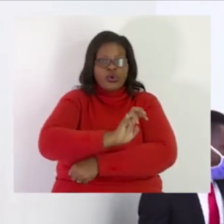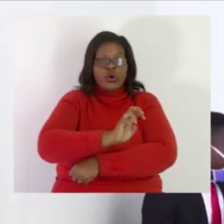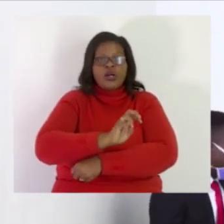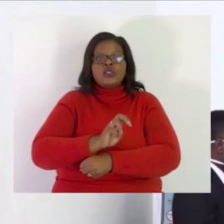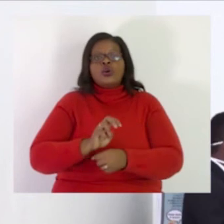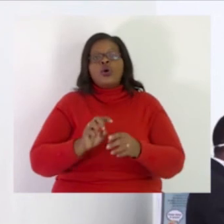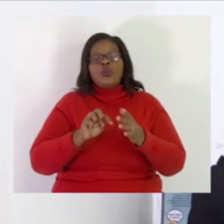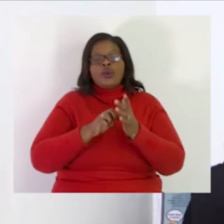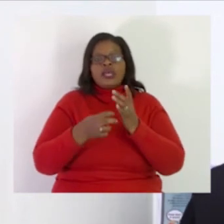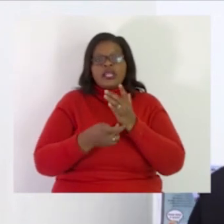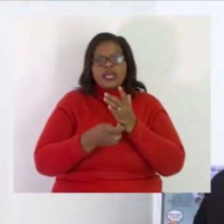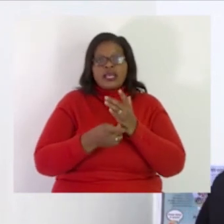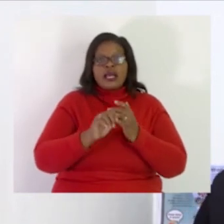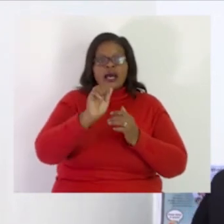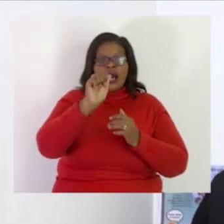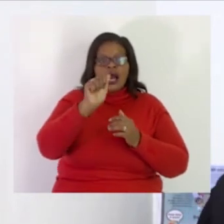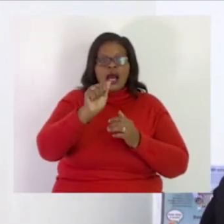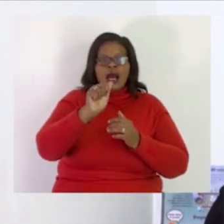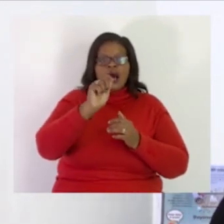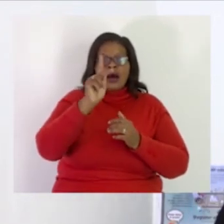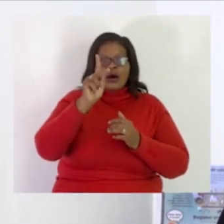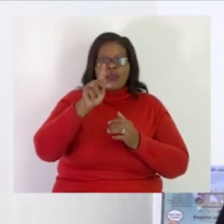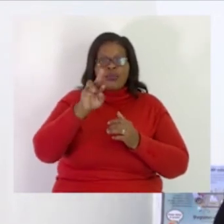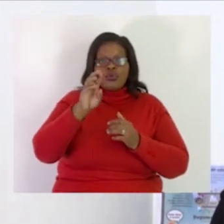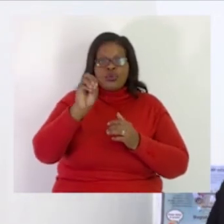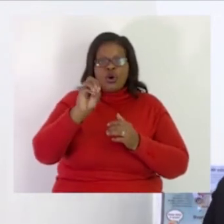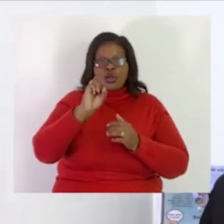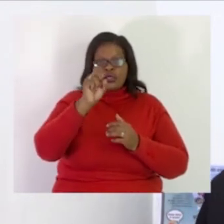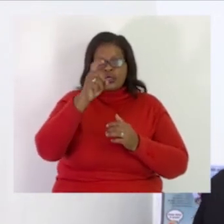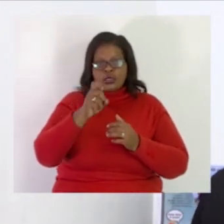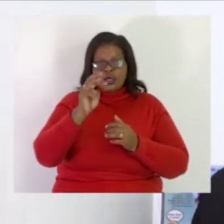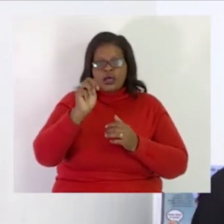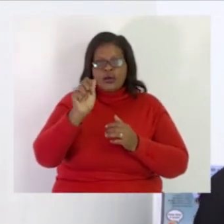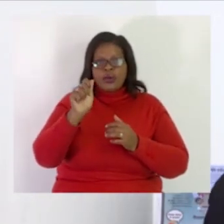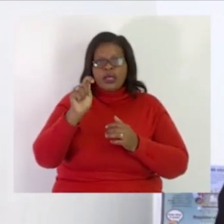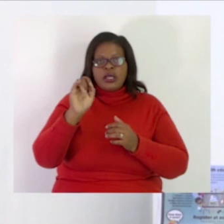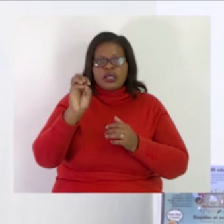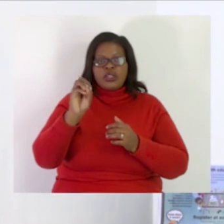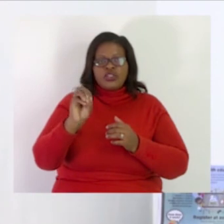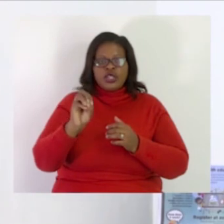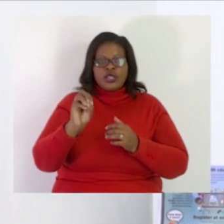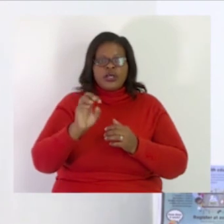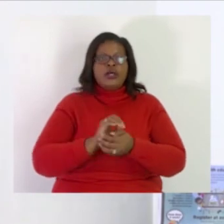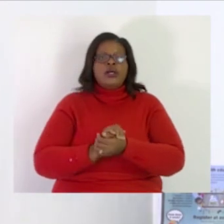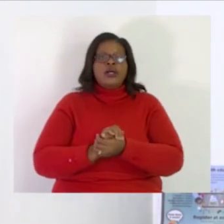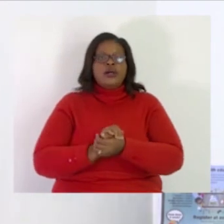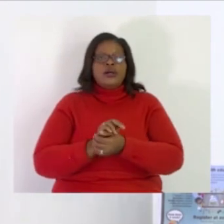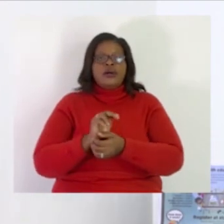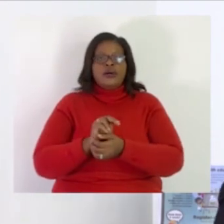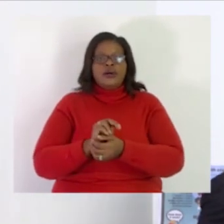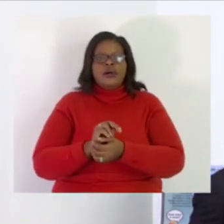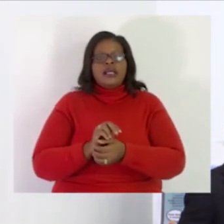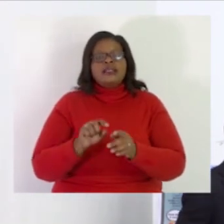approximation. This is not an actual answer. It's the same thing as maybe you are